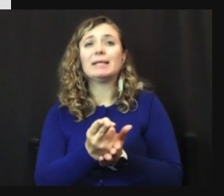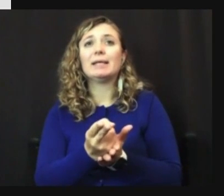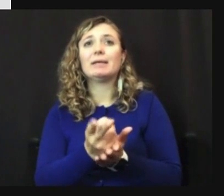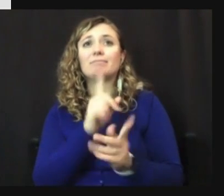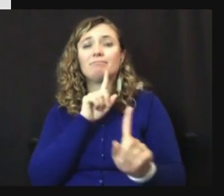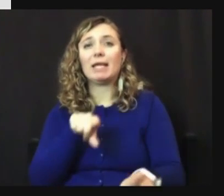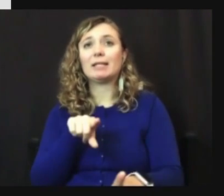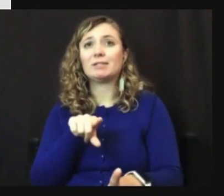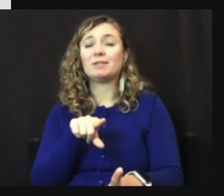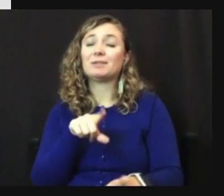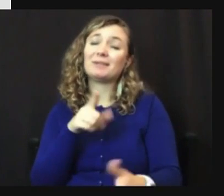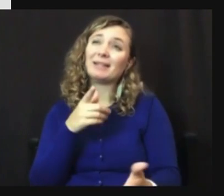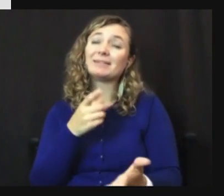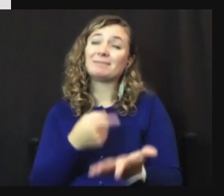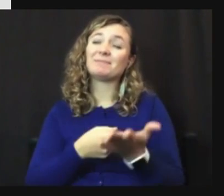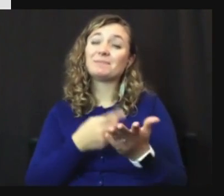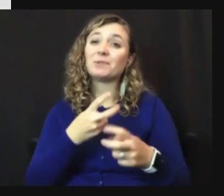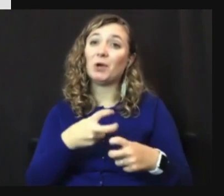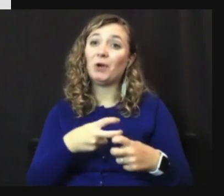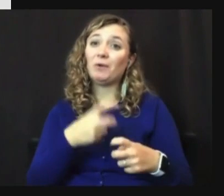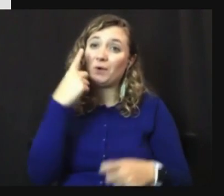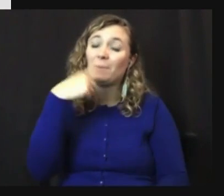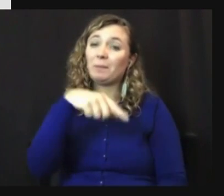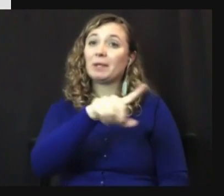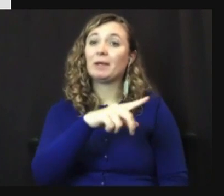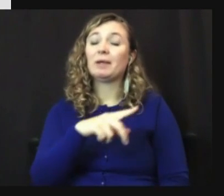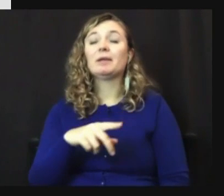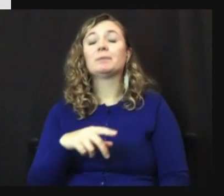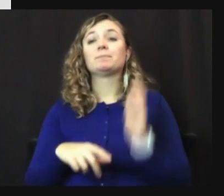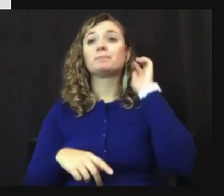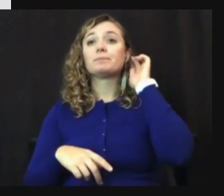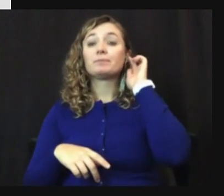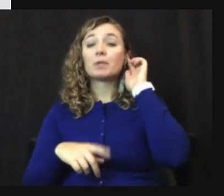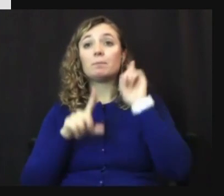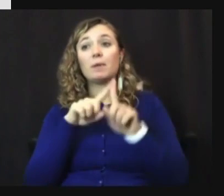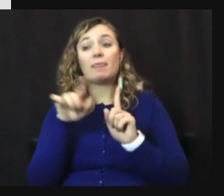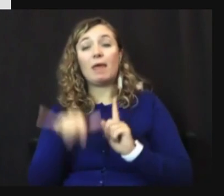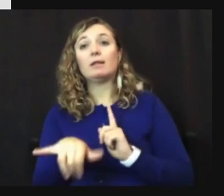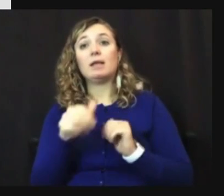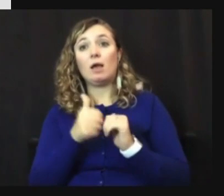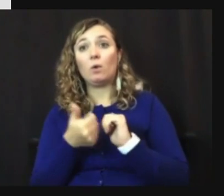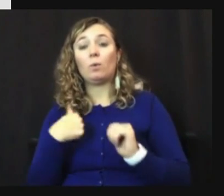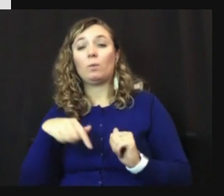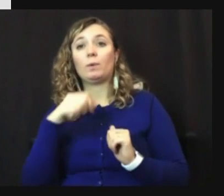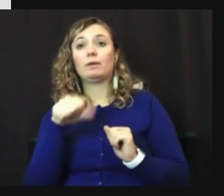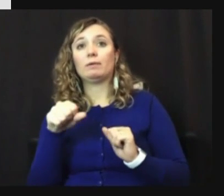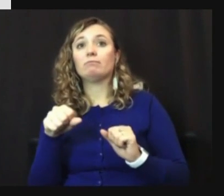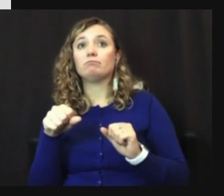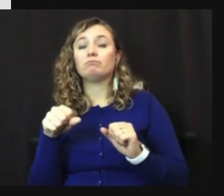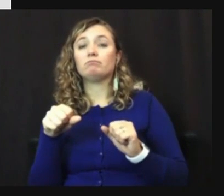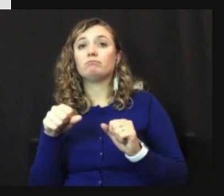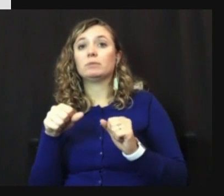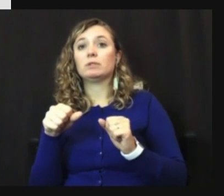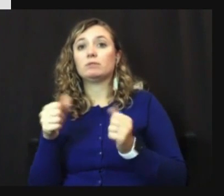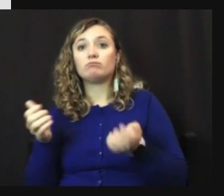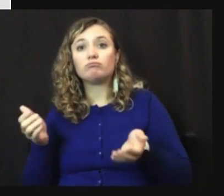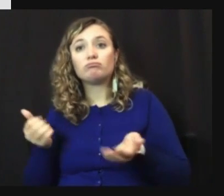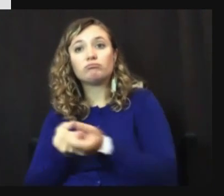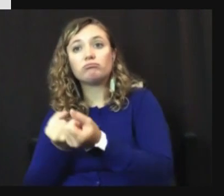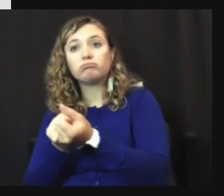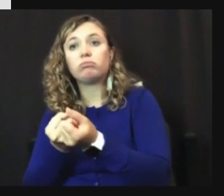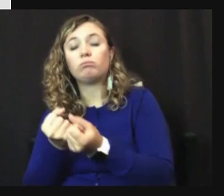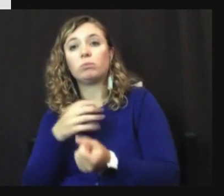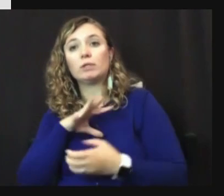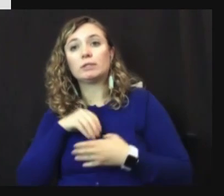But this is the ways that we can help a autistic child learn how to engage socially. We can also do it